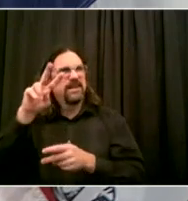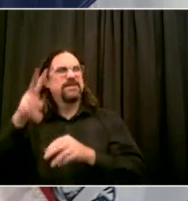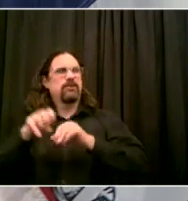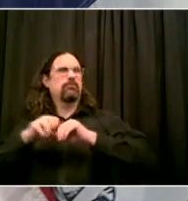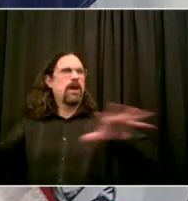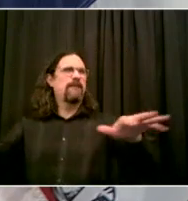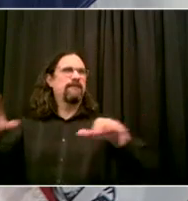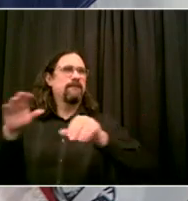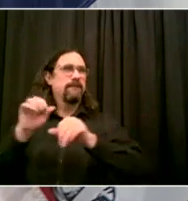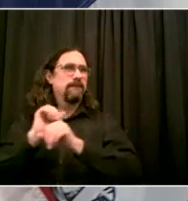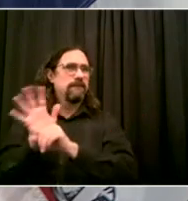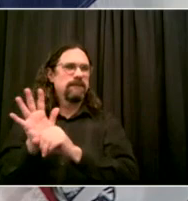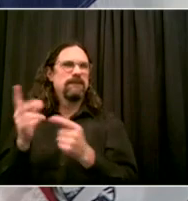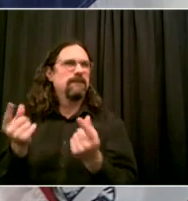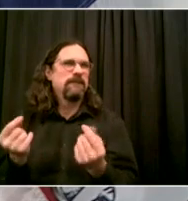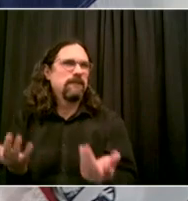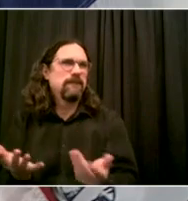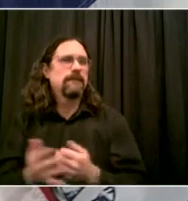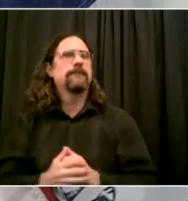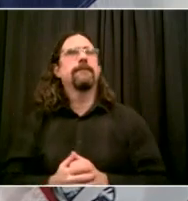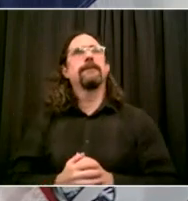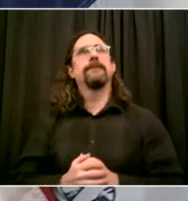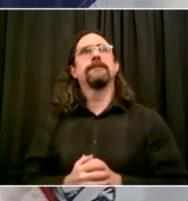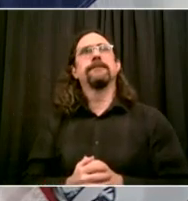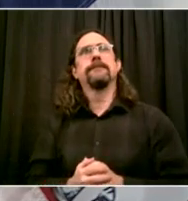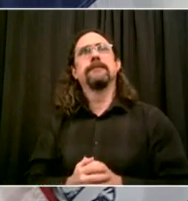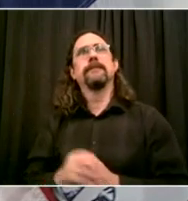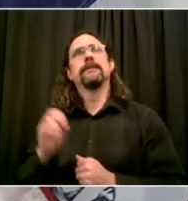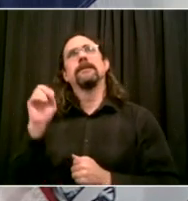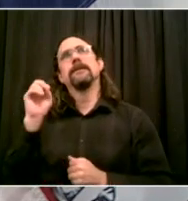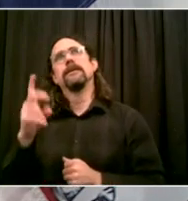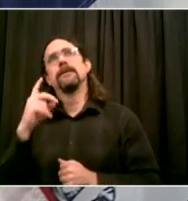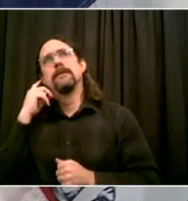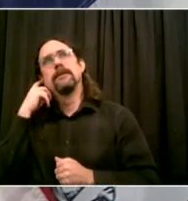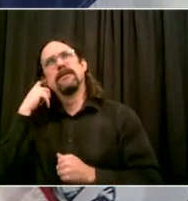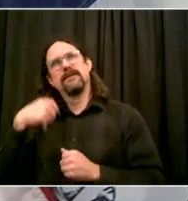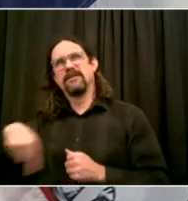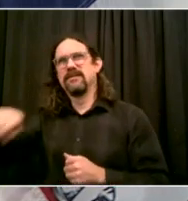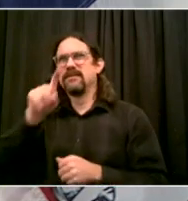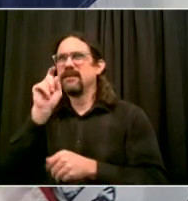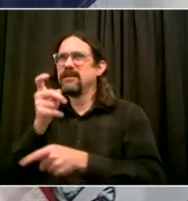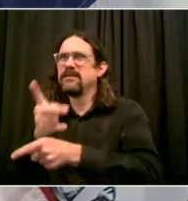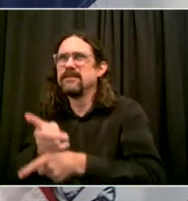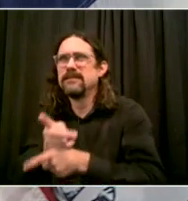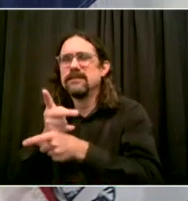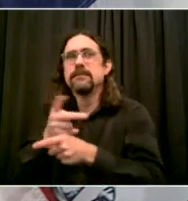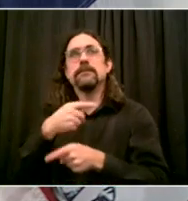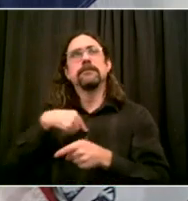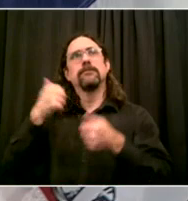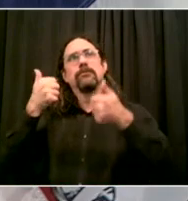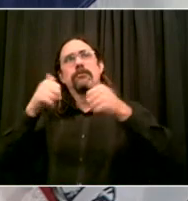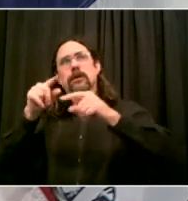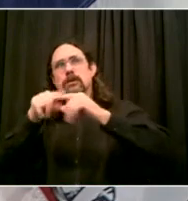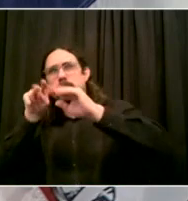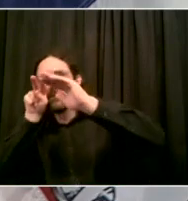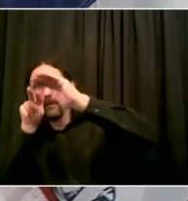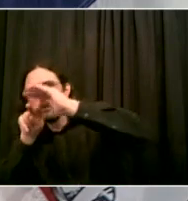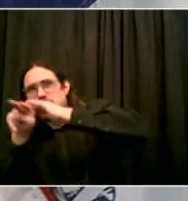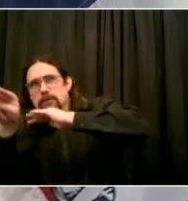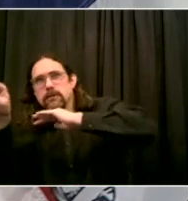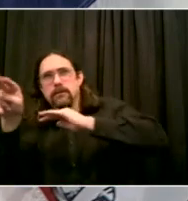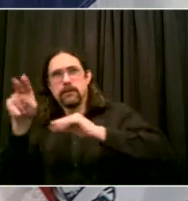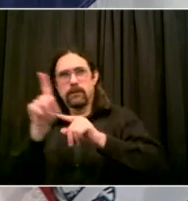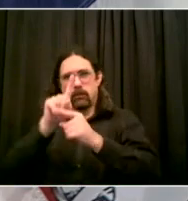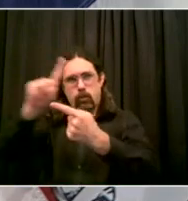let's be careful about trying to predict exact timelines, because in a sense that takes away the role